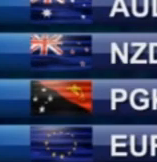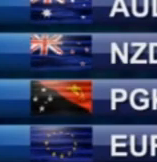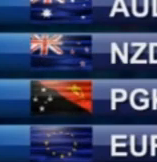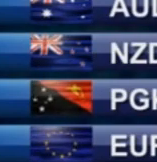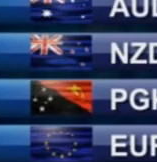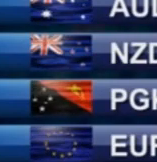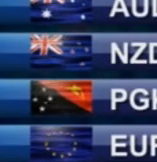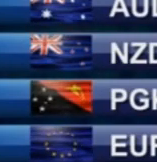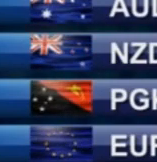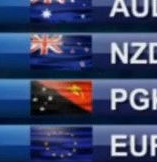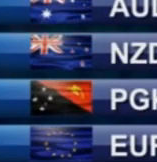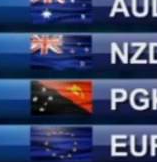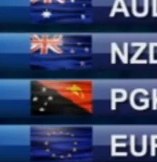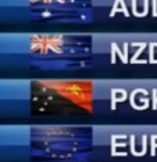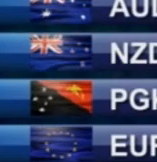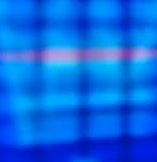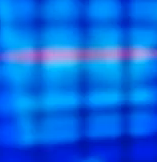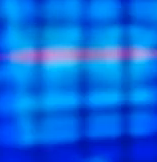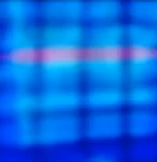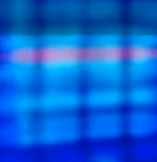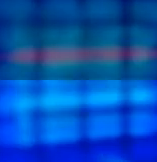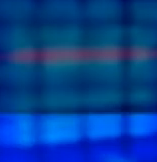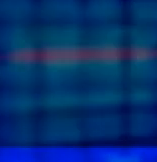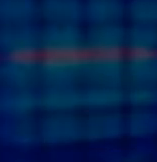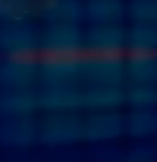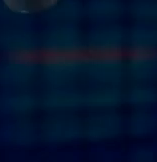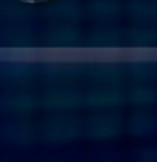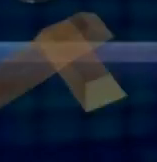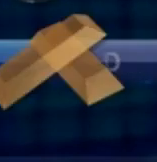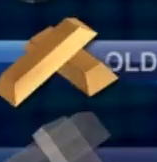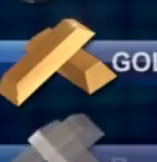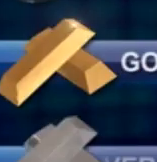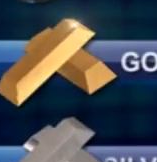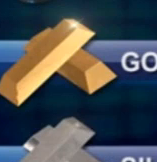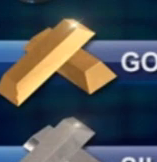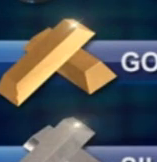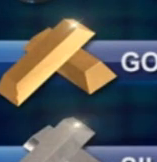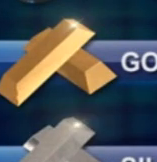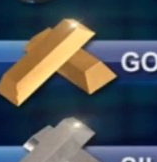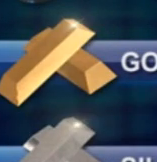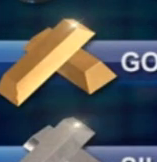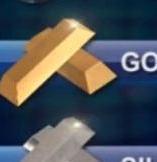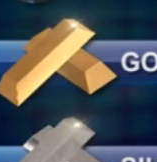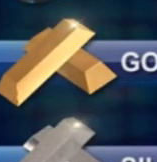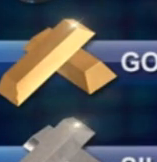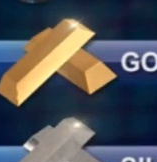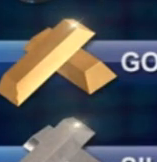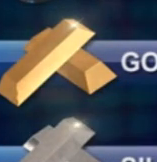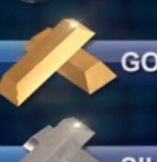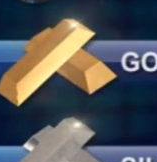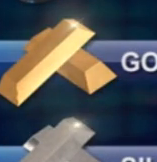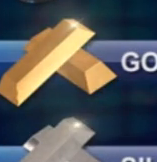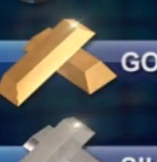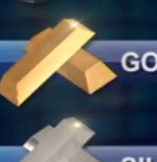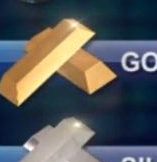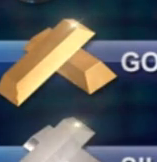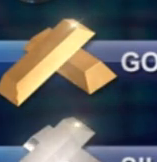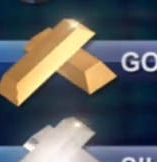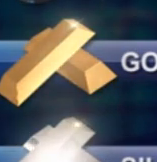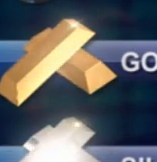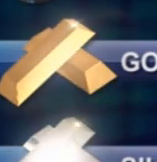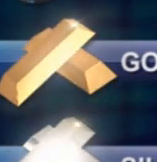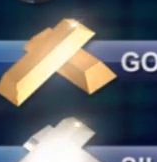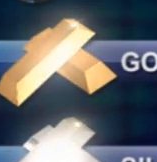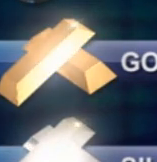but declined against the other currencies we cover. The commodities market was dropping. Oil prices fell to just above $52 a